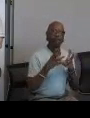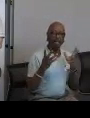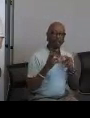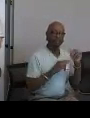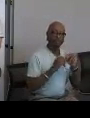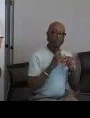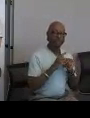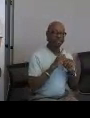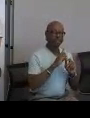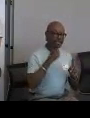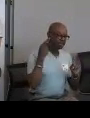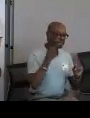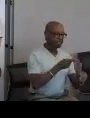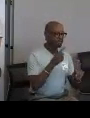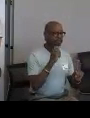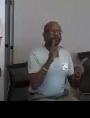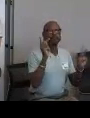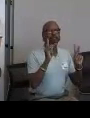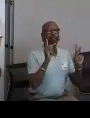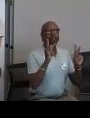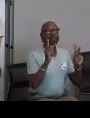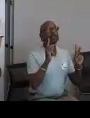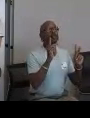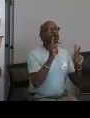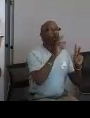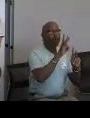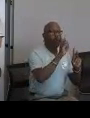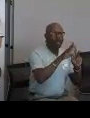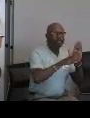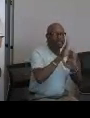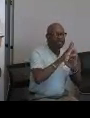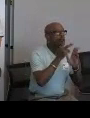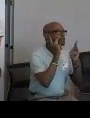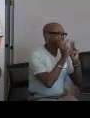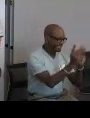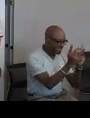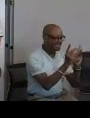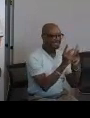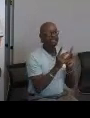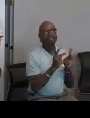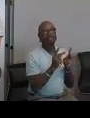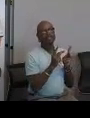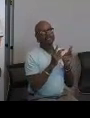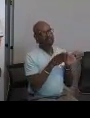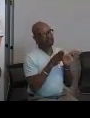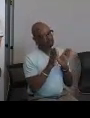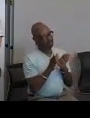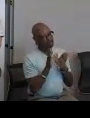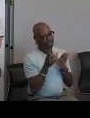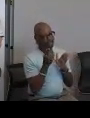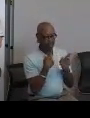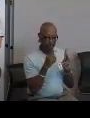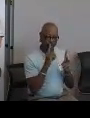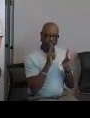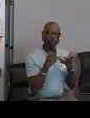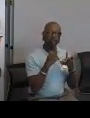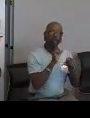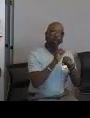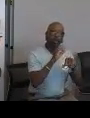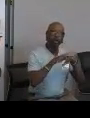specifically and only for sighted web developers. Scalable vector graphics were initially built to work on websites to